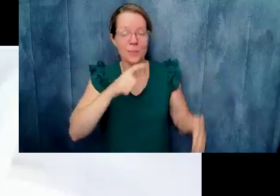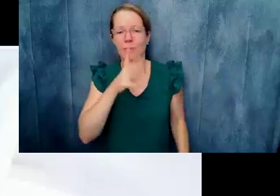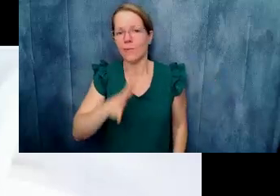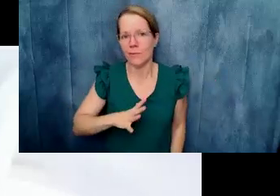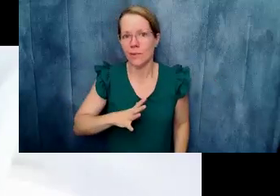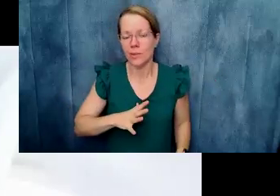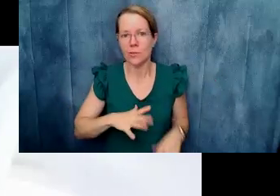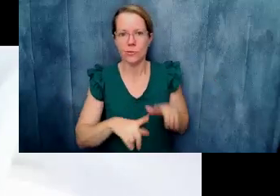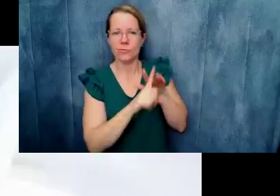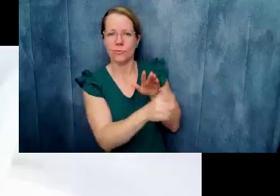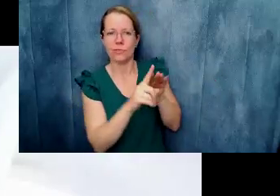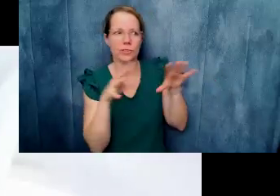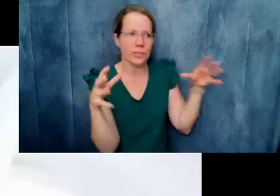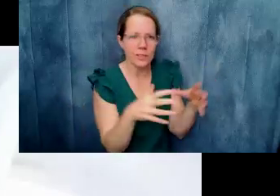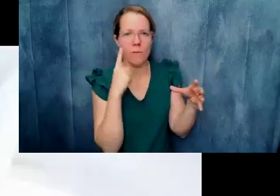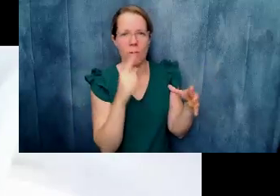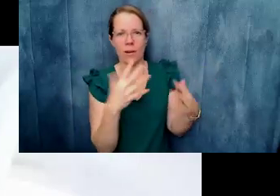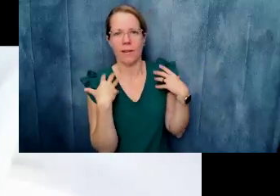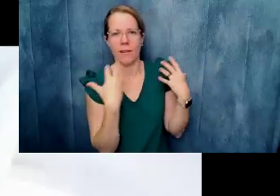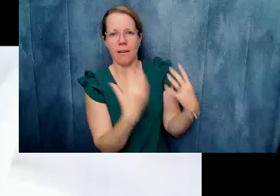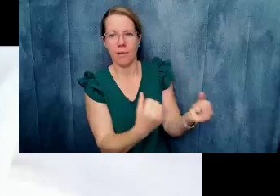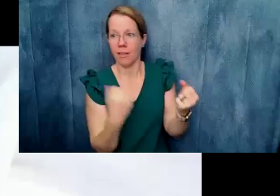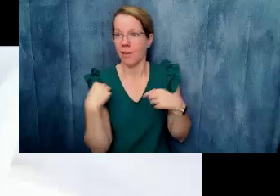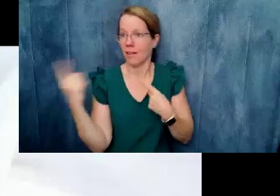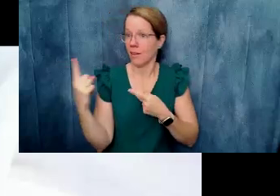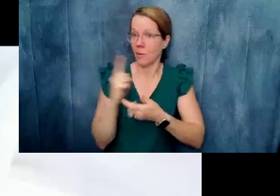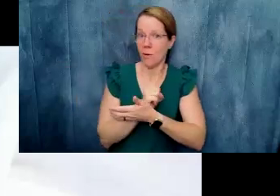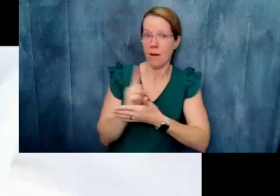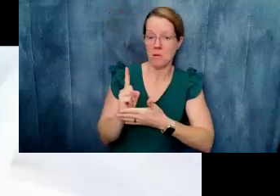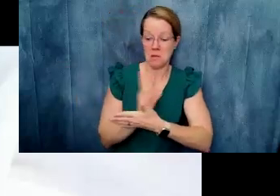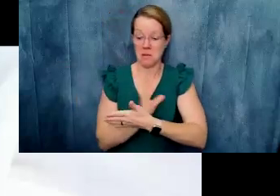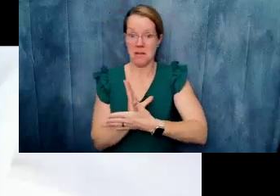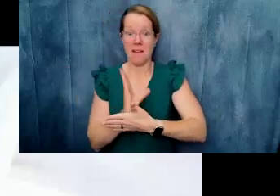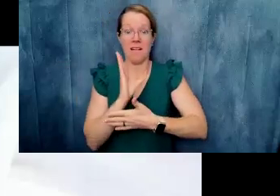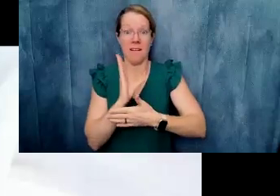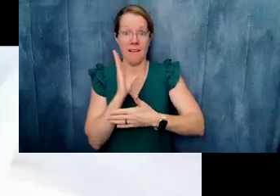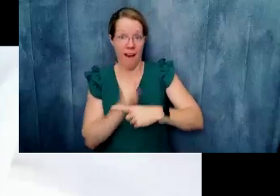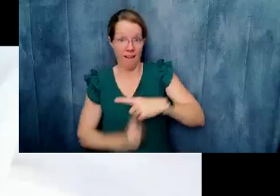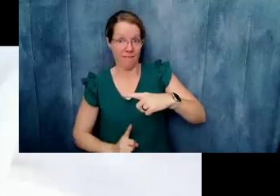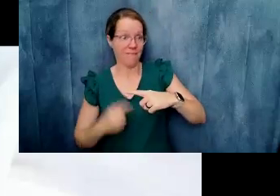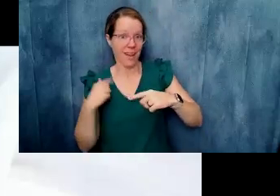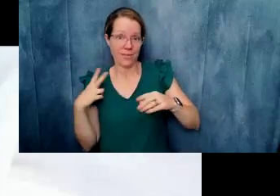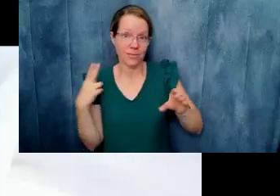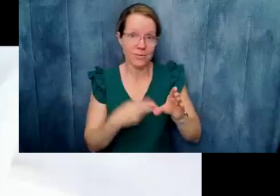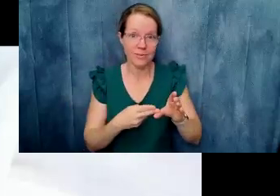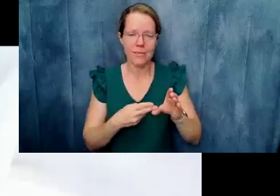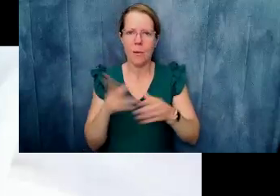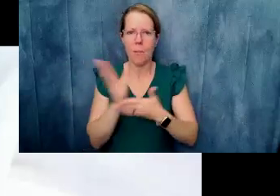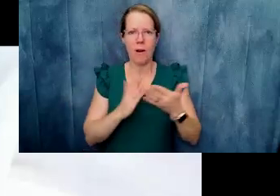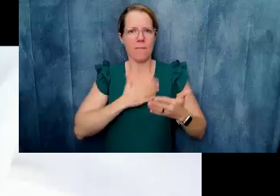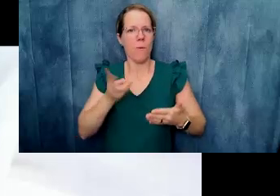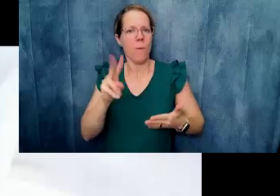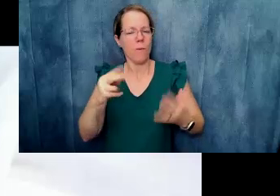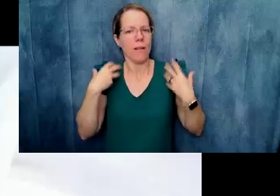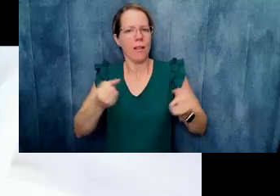I'm halfway through the week. I'm happy to be with you all as a part of my healing process. And then on this continuum, I'd like to see how the